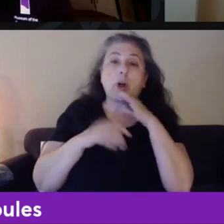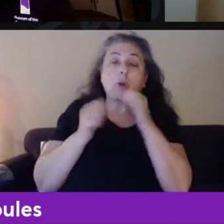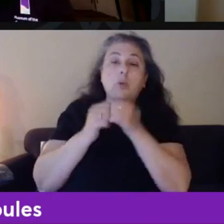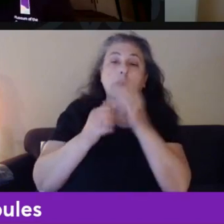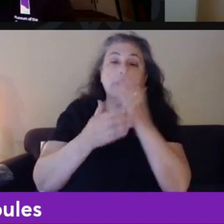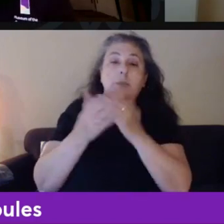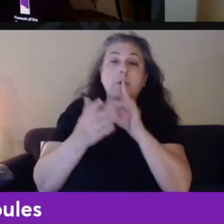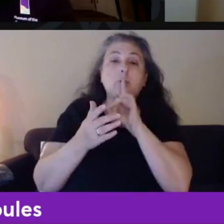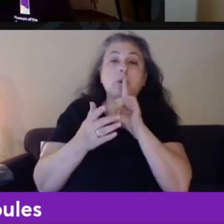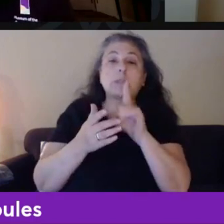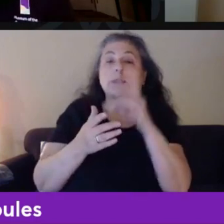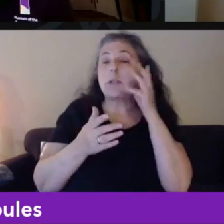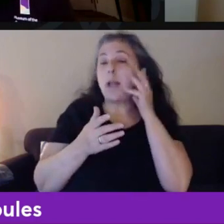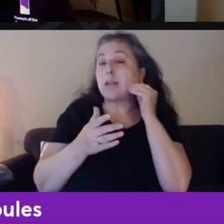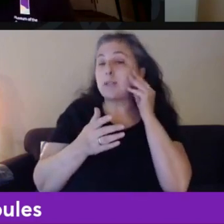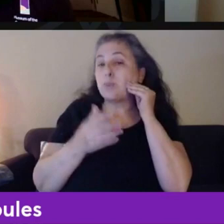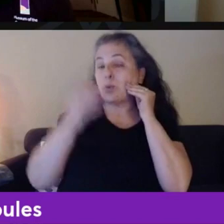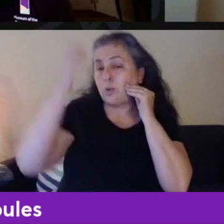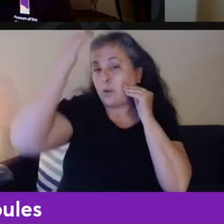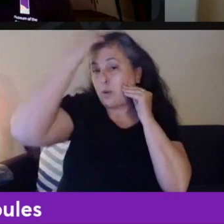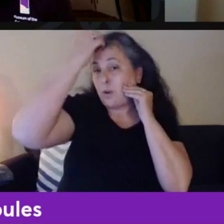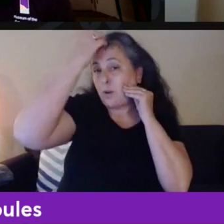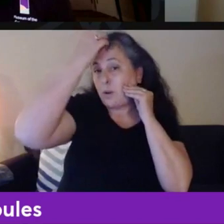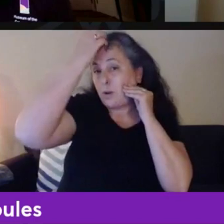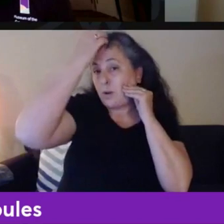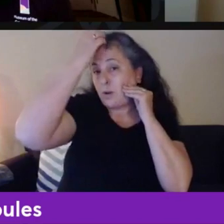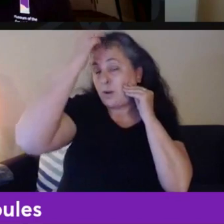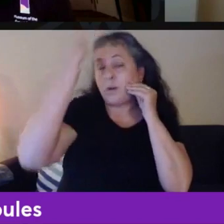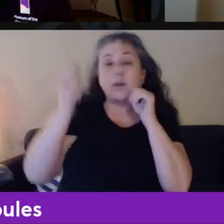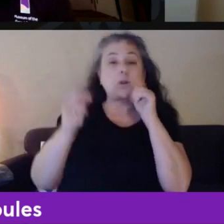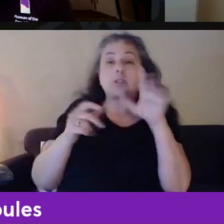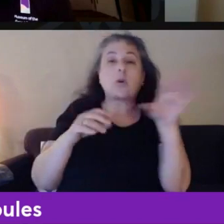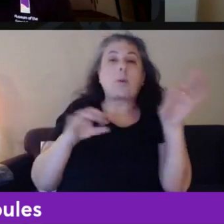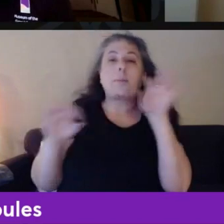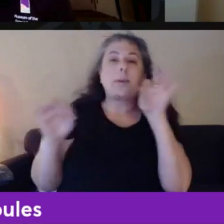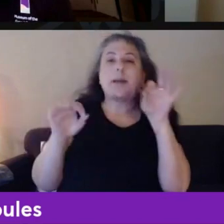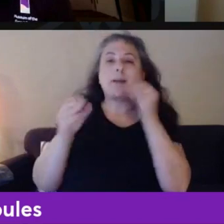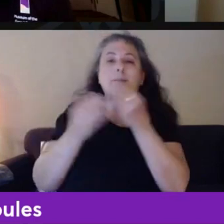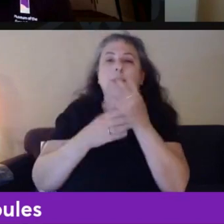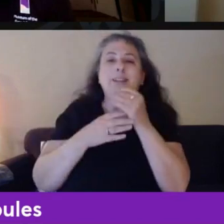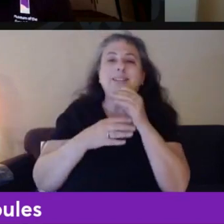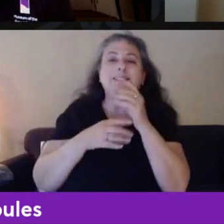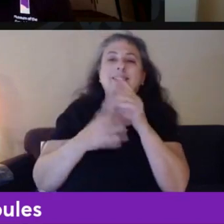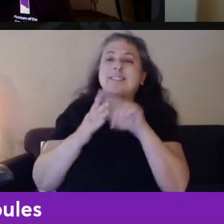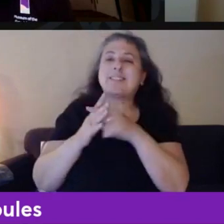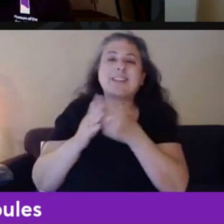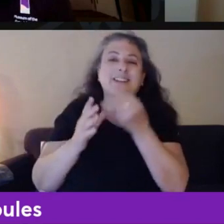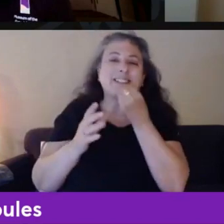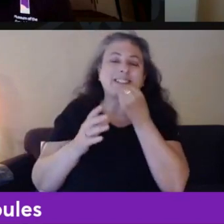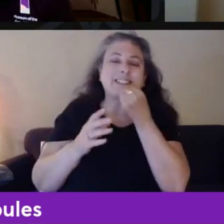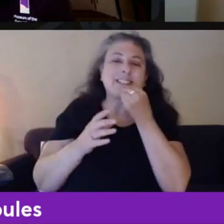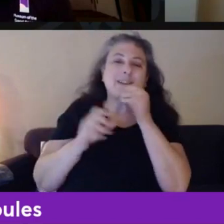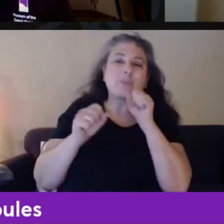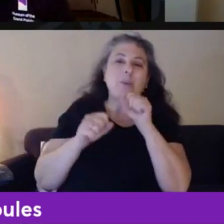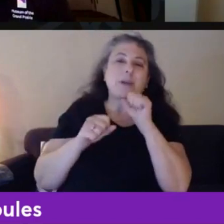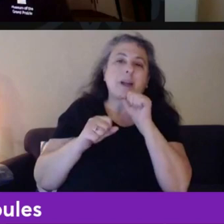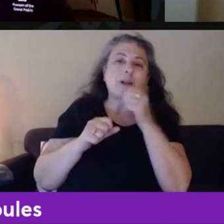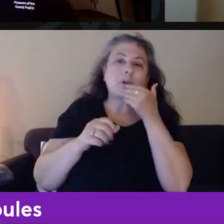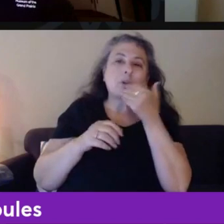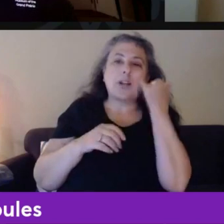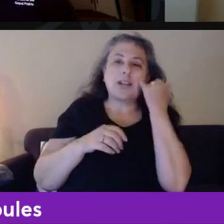is an expert on these. Don't just go and pick plants and start eating them. That's probably not a good